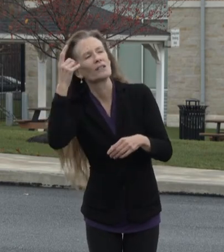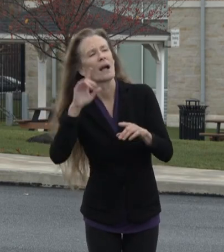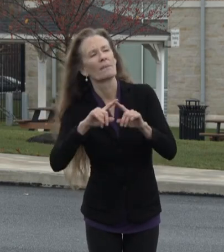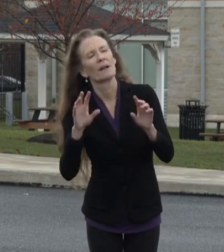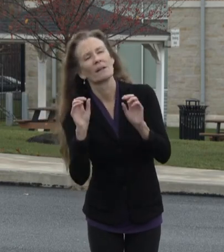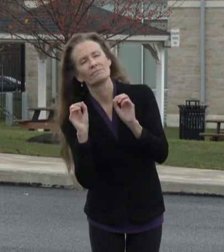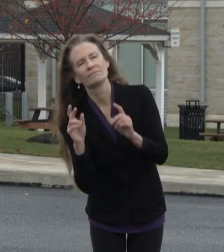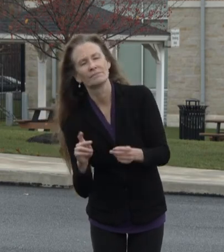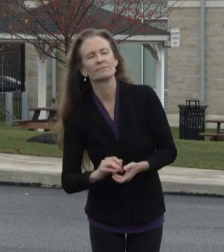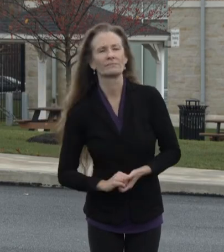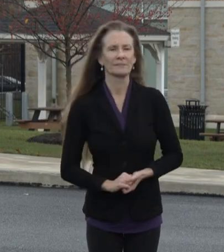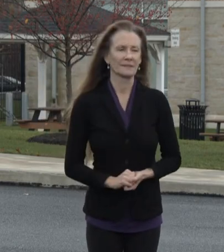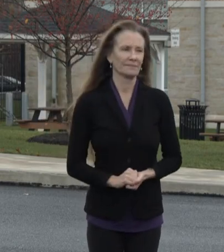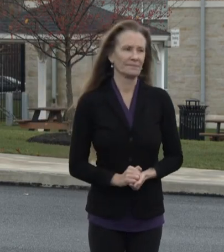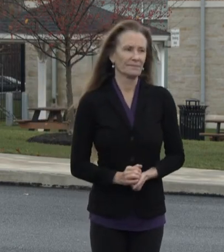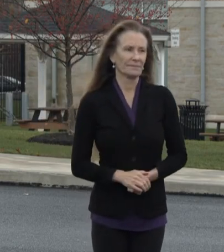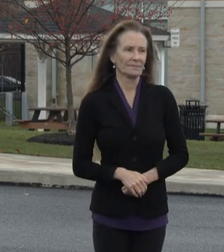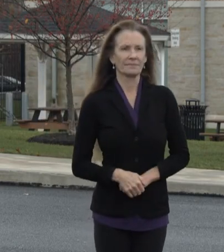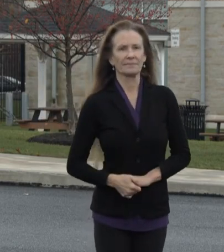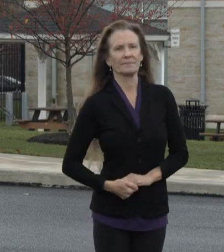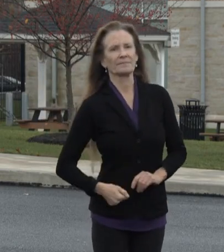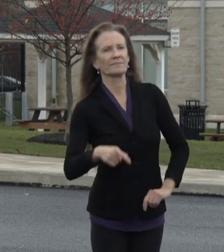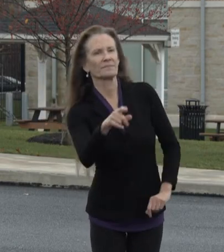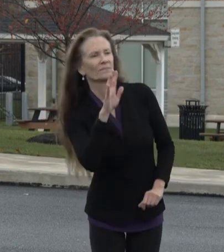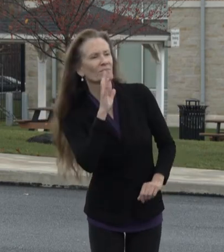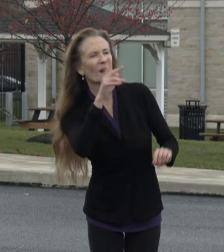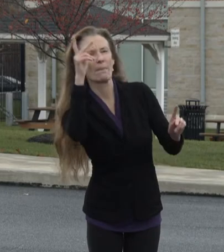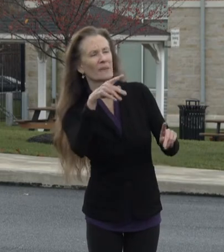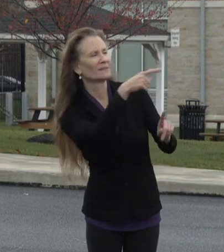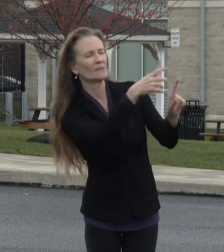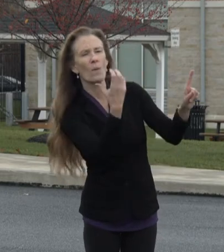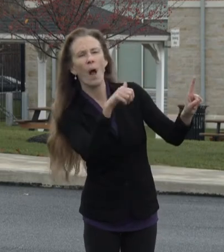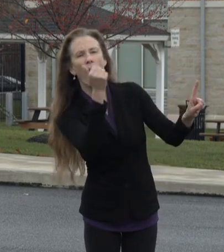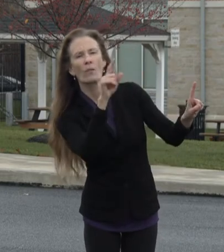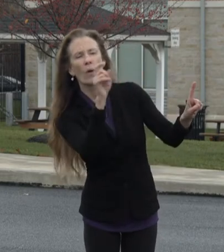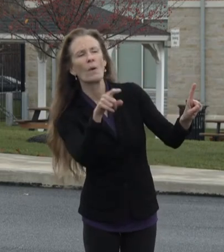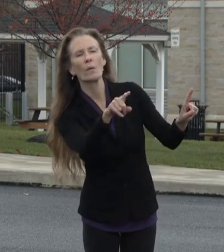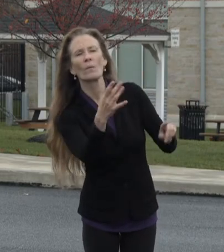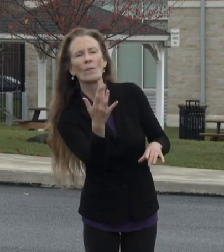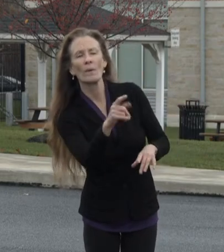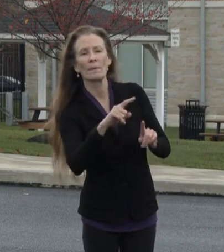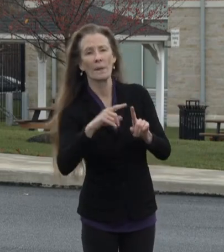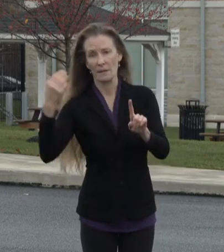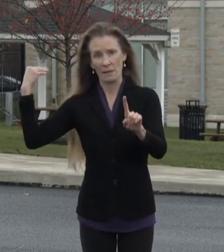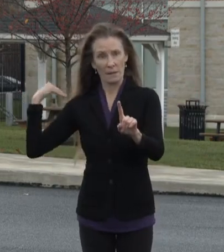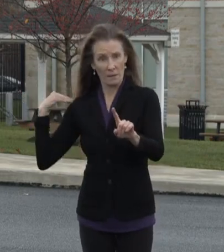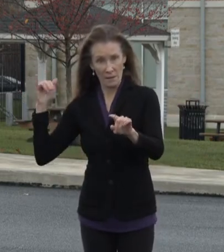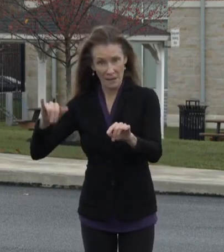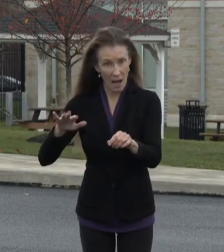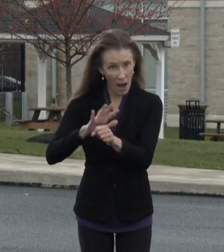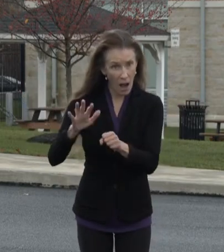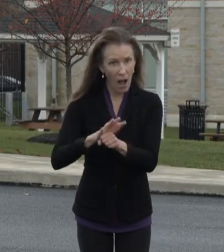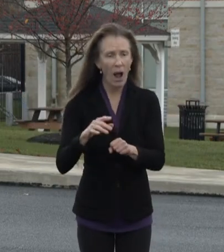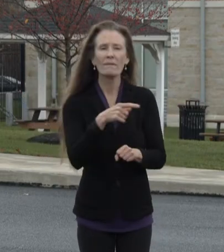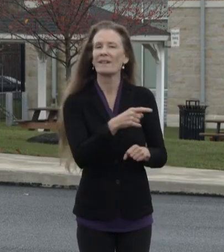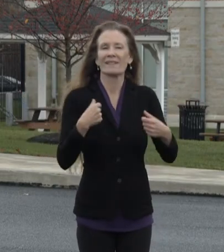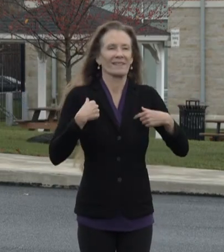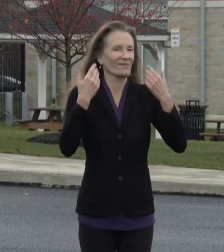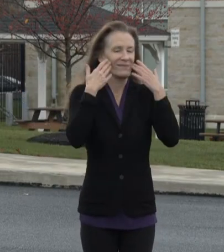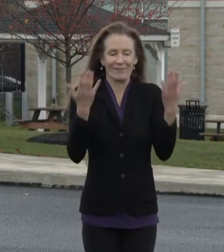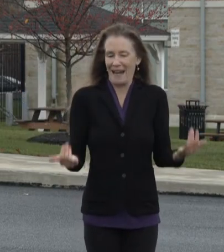If what you were able to give in the spring is going to be enough with what we're facing now. We don't know. That's an unknown